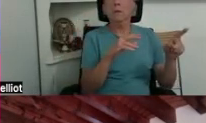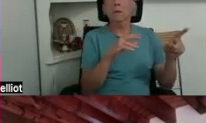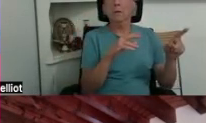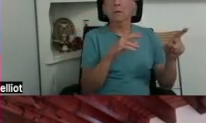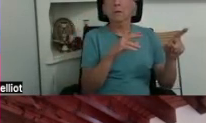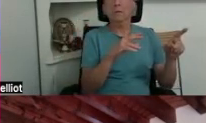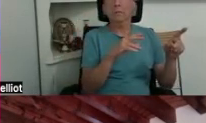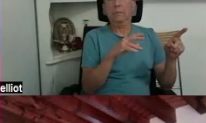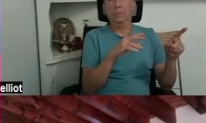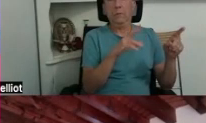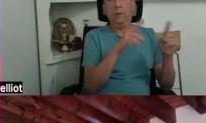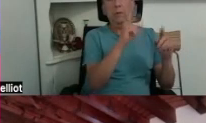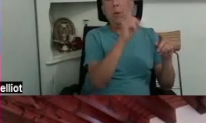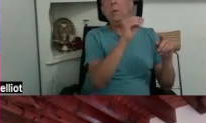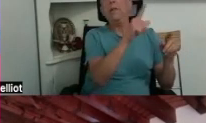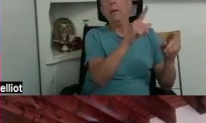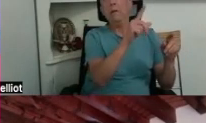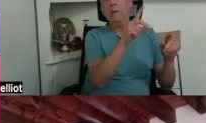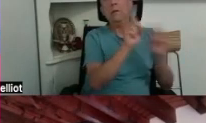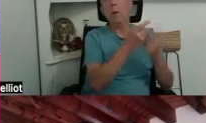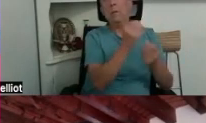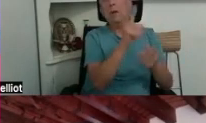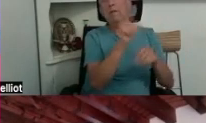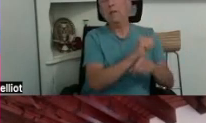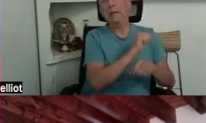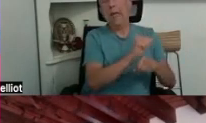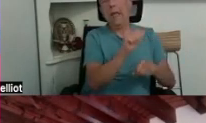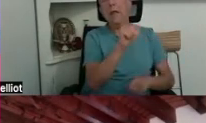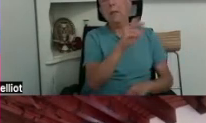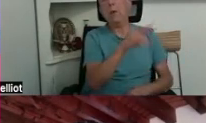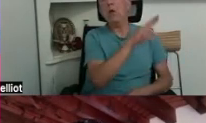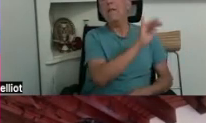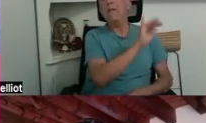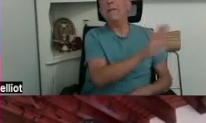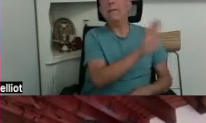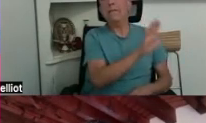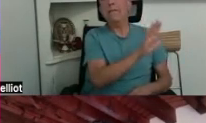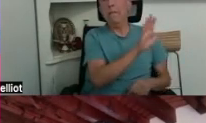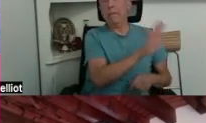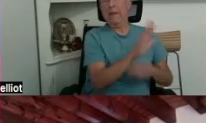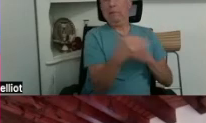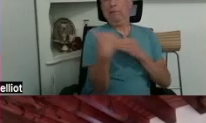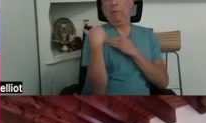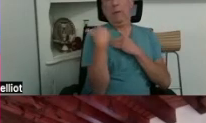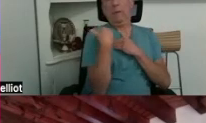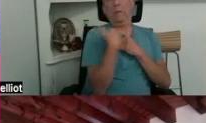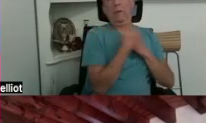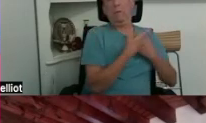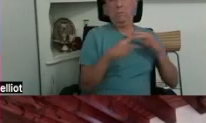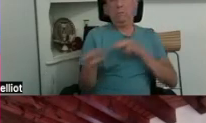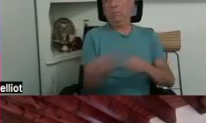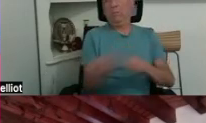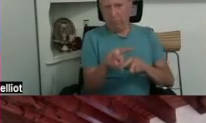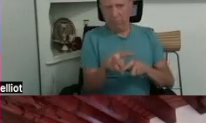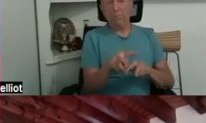and Enforcement. So that is the primary body that enforces wage and hour laws, child labor laws,